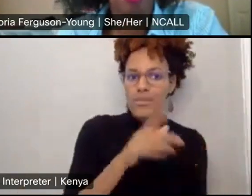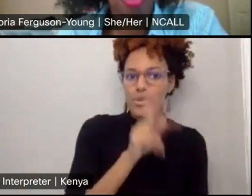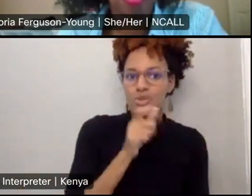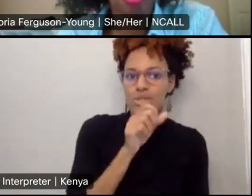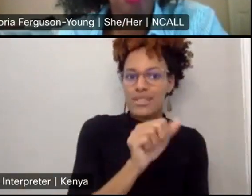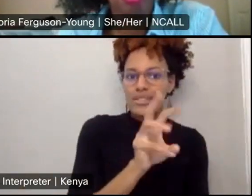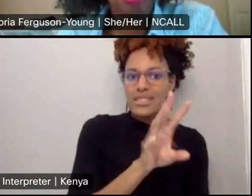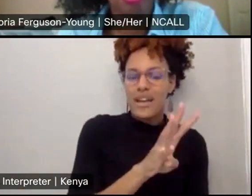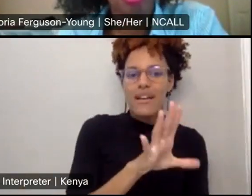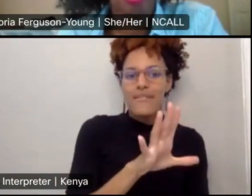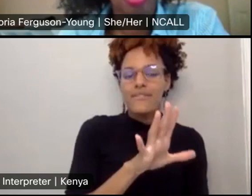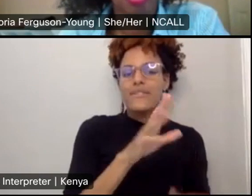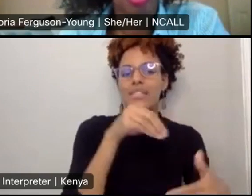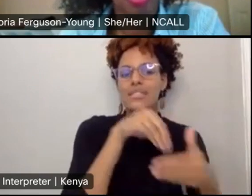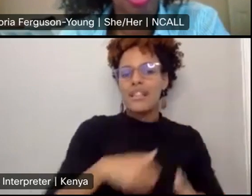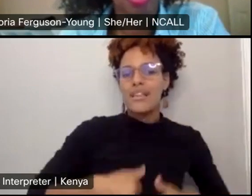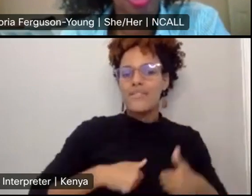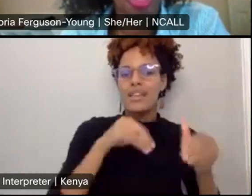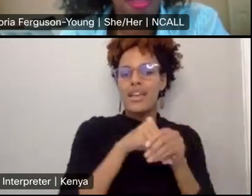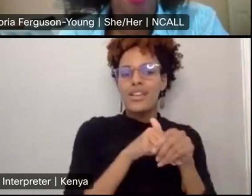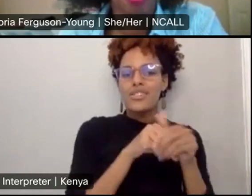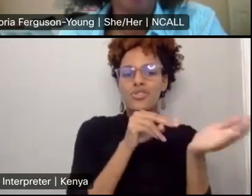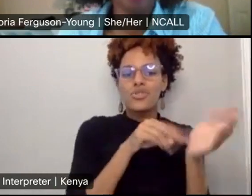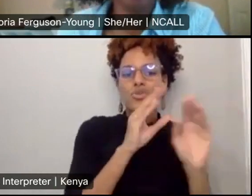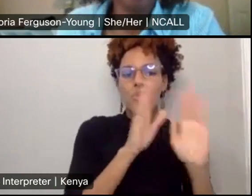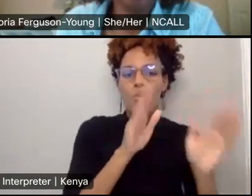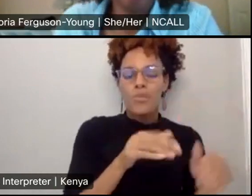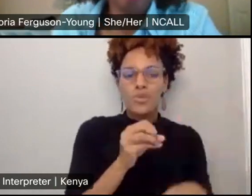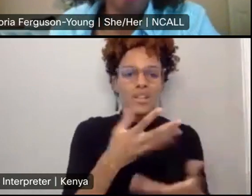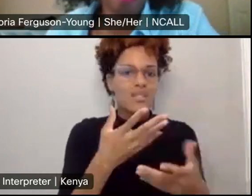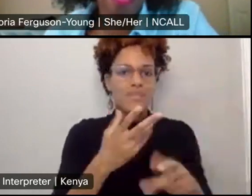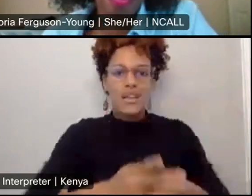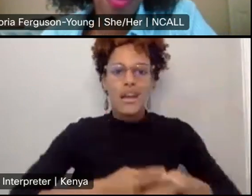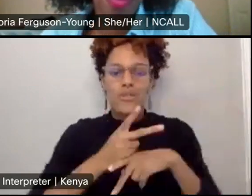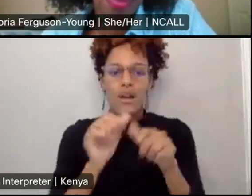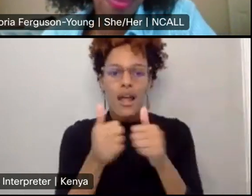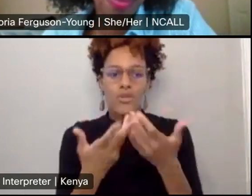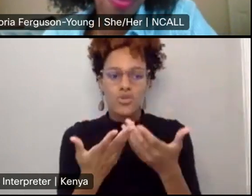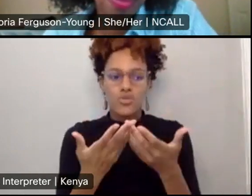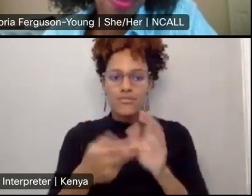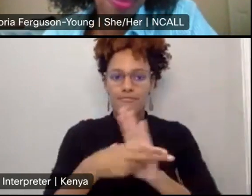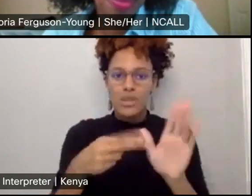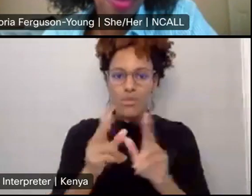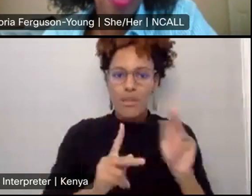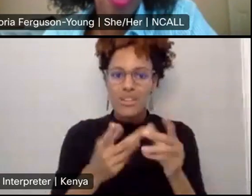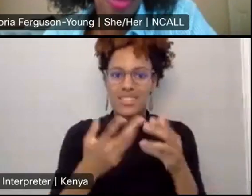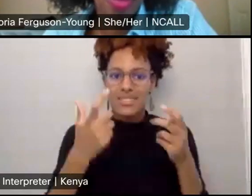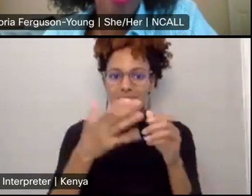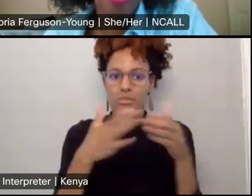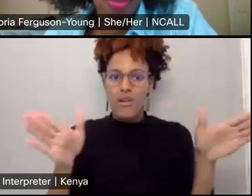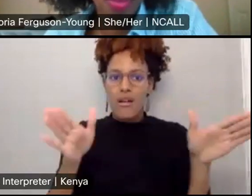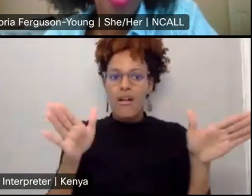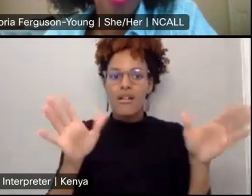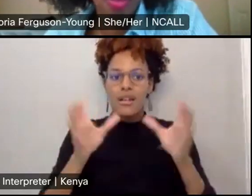any assumptions that we bring in to work with older adults, because it's a really broad category that includes a lot of different